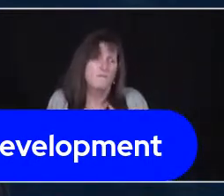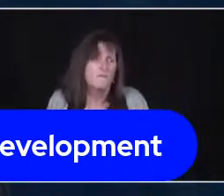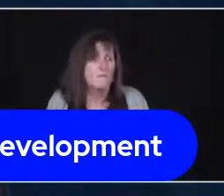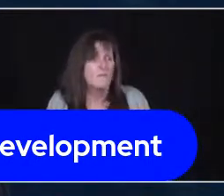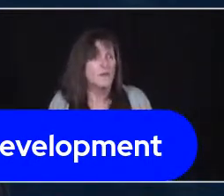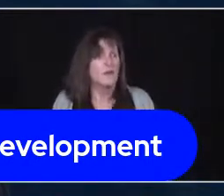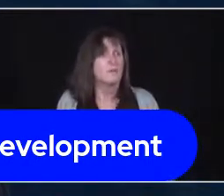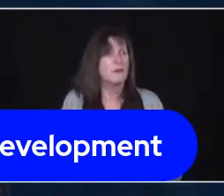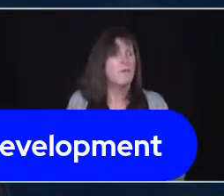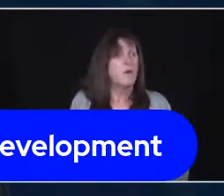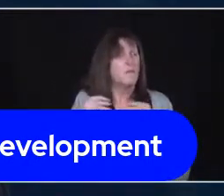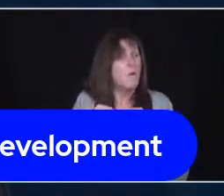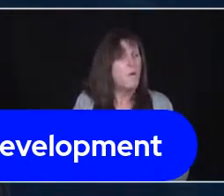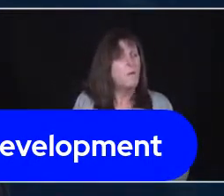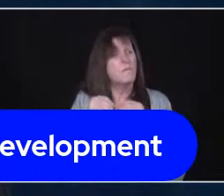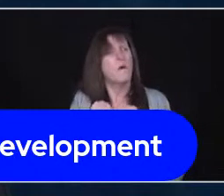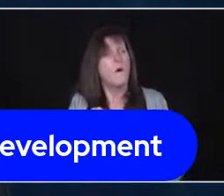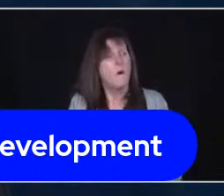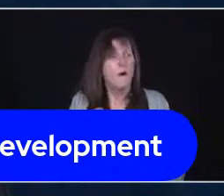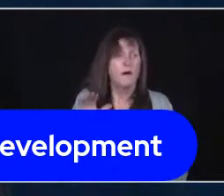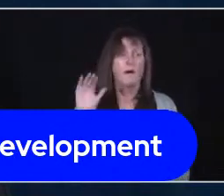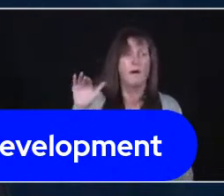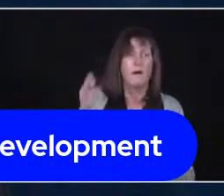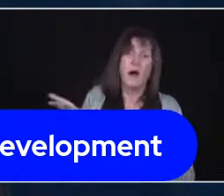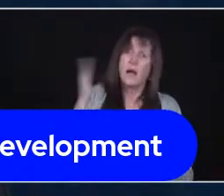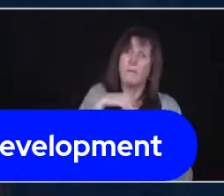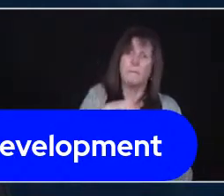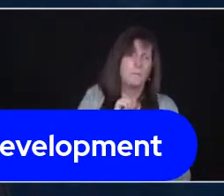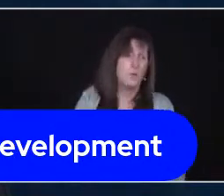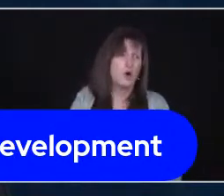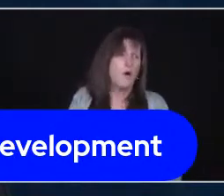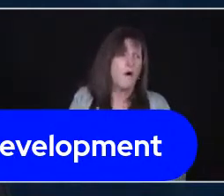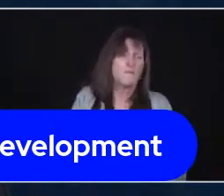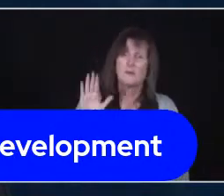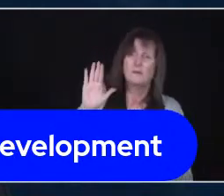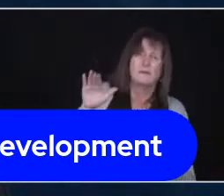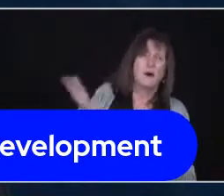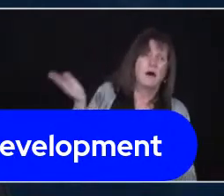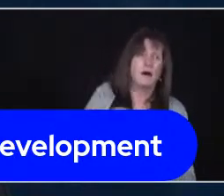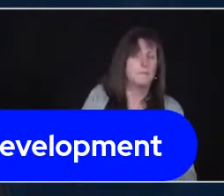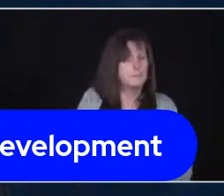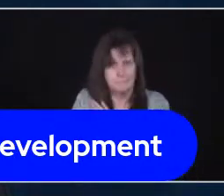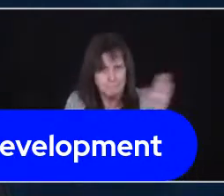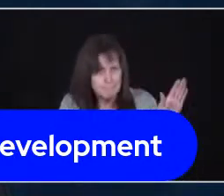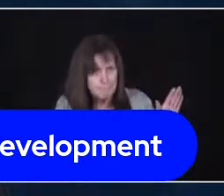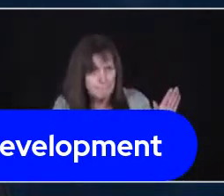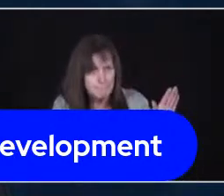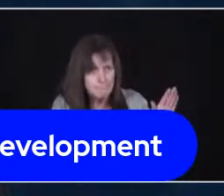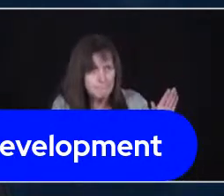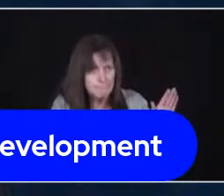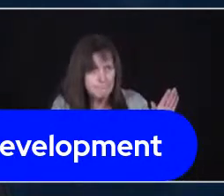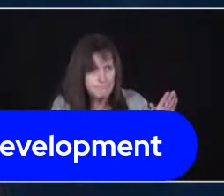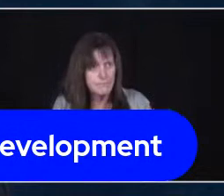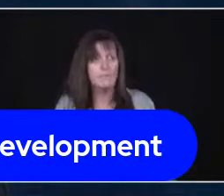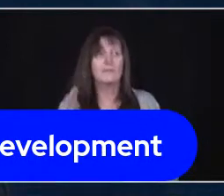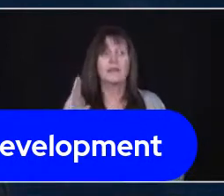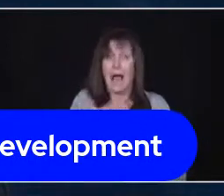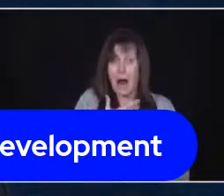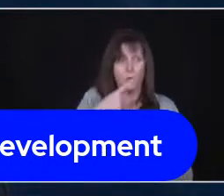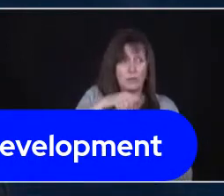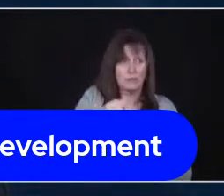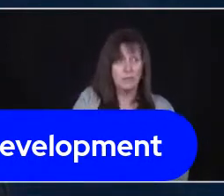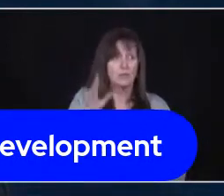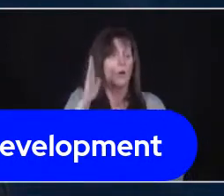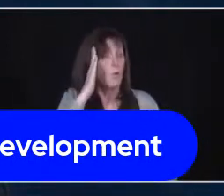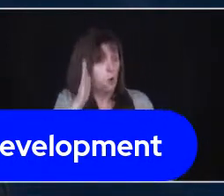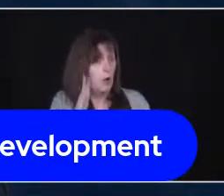cannot continue. That is why our inspectors will be visiting law offices, accounting firms, and other workplaces over the